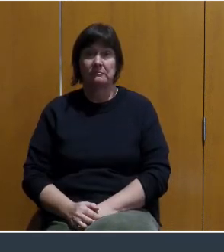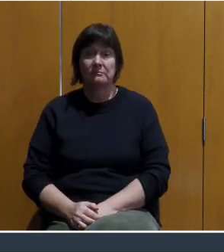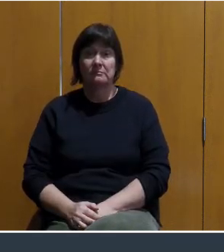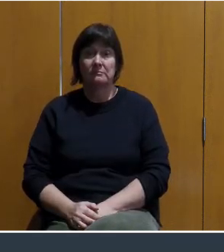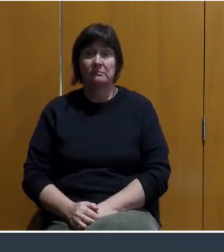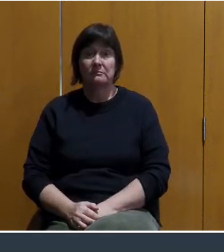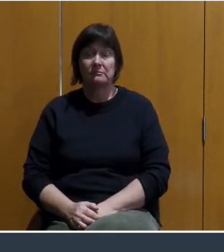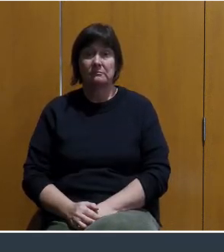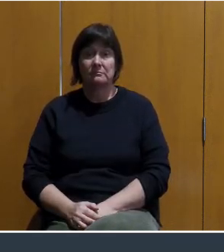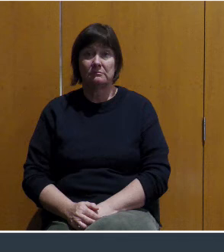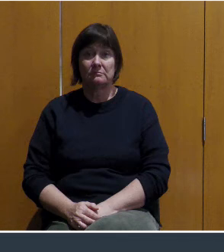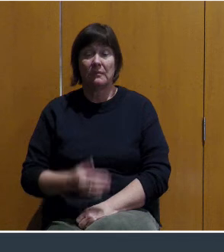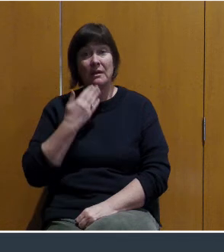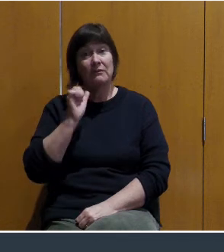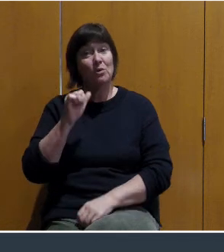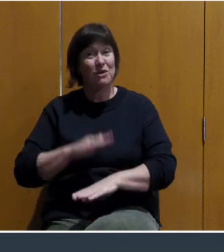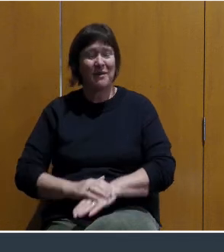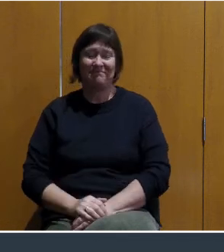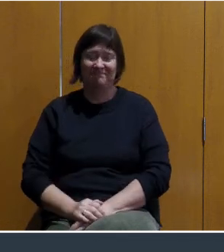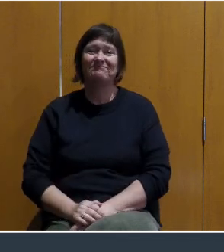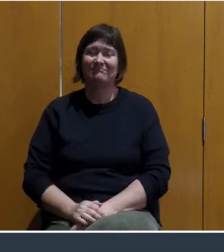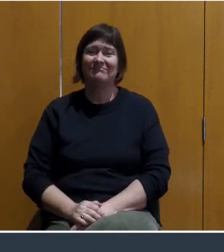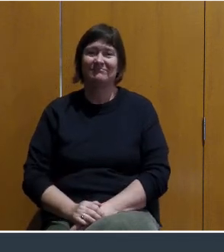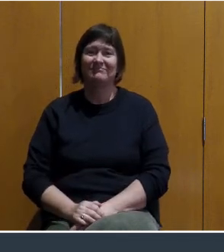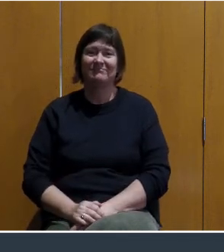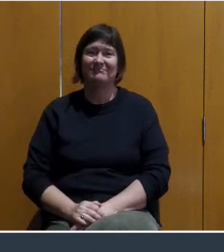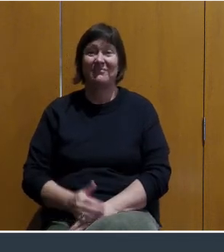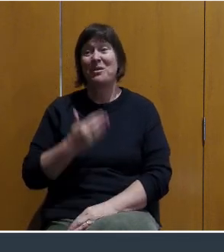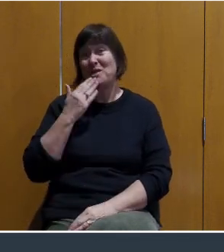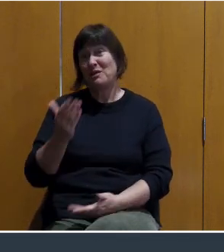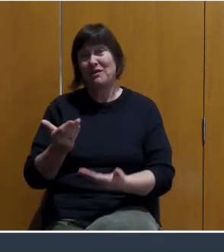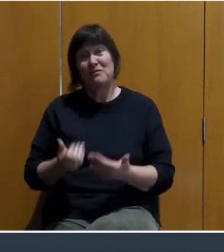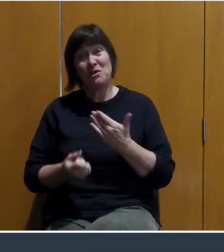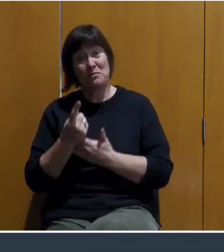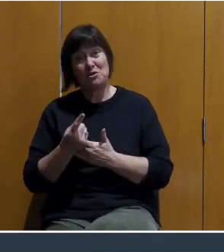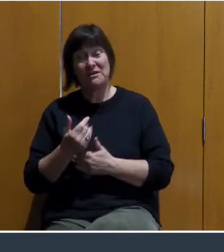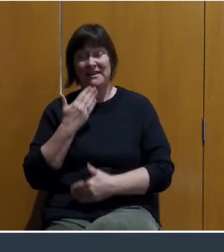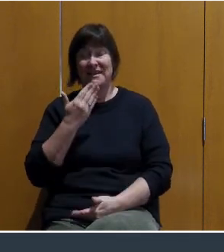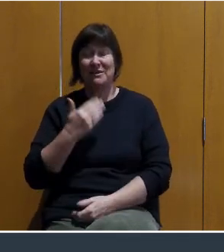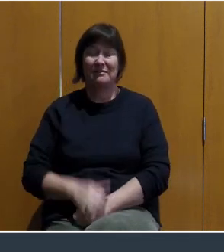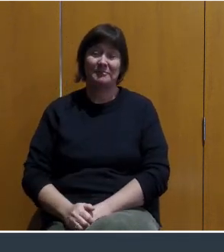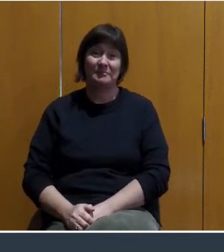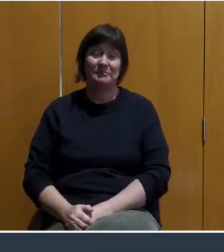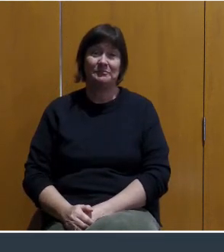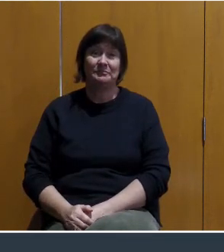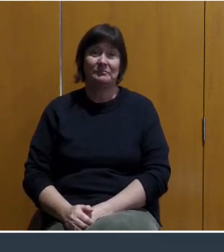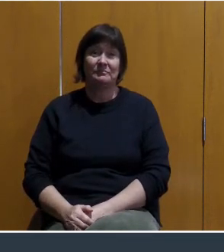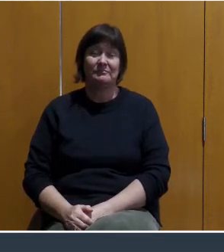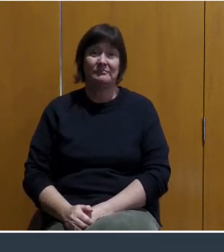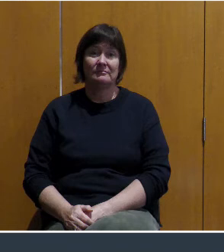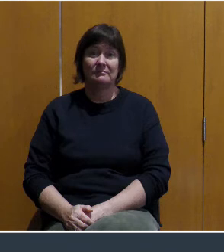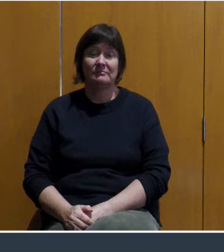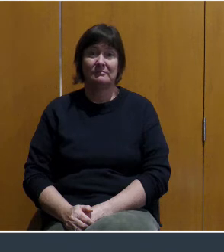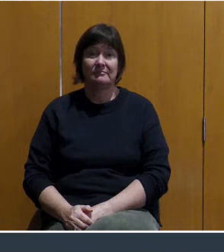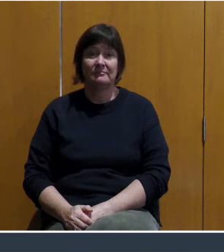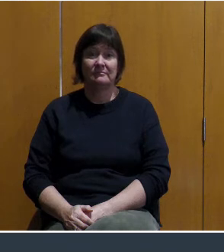Right. Oh, thank you very much for your time today, Paul. Not a problem. Thank you for the opportunity to present. Thank you. Thank you.